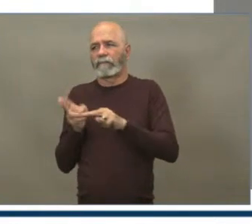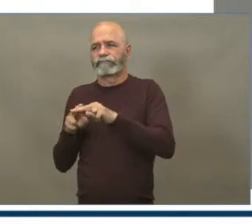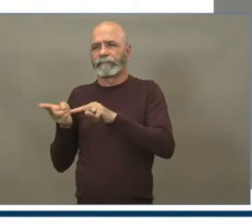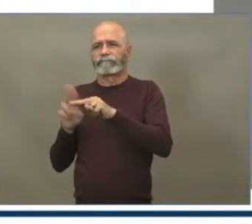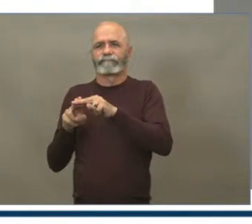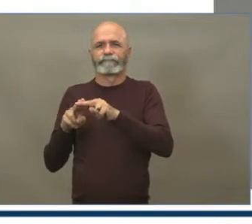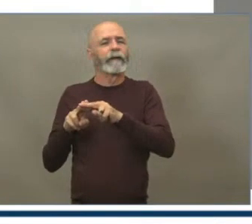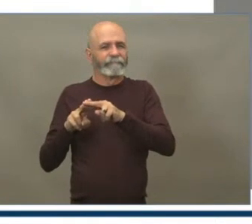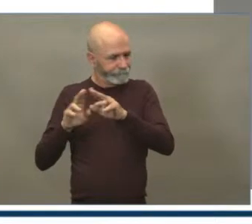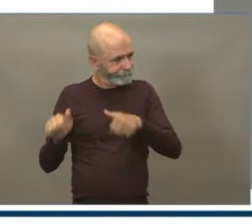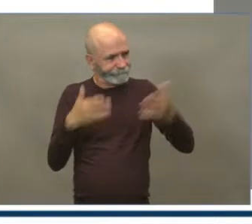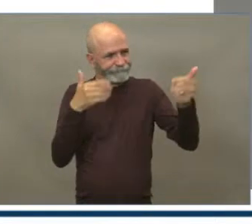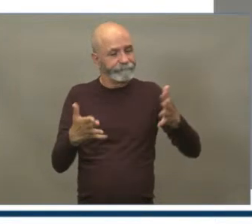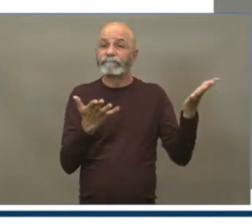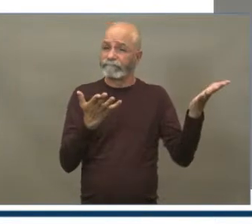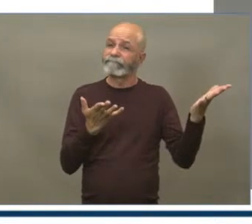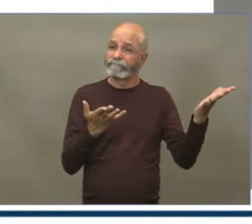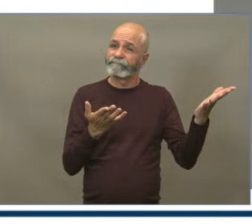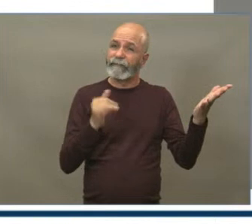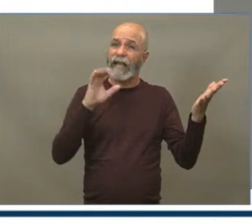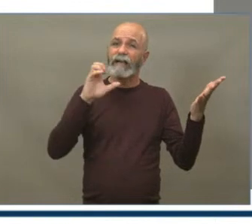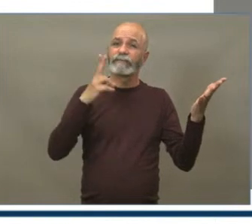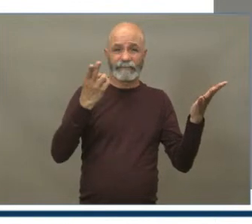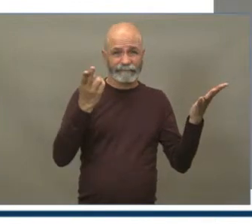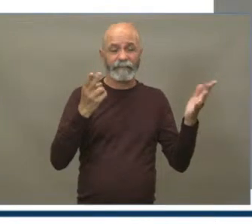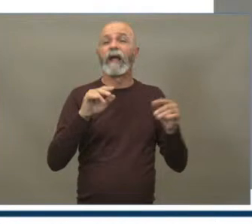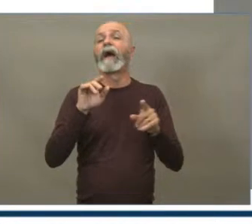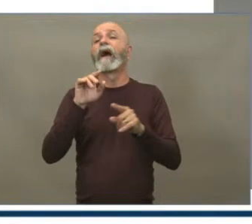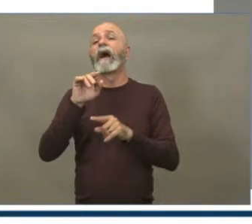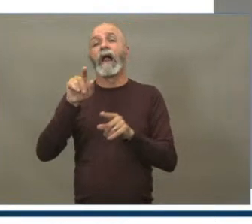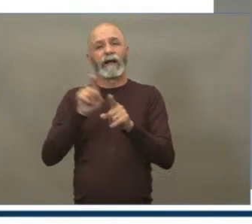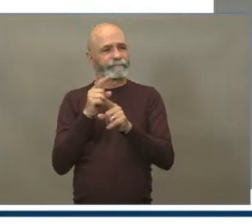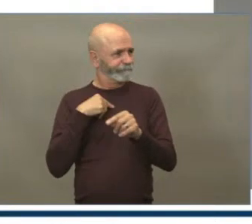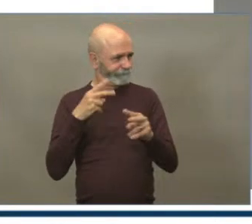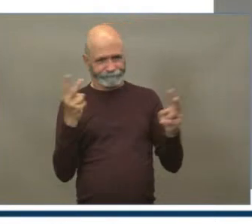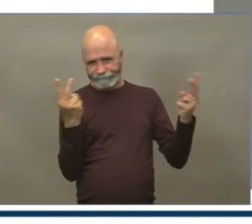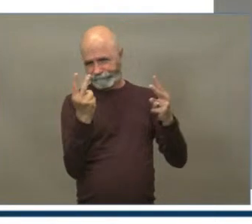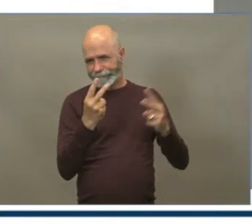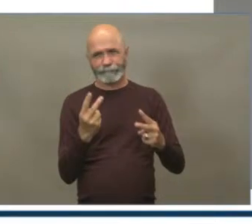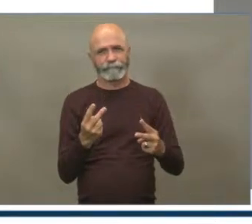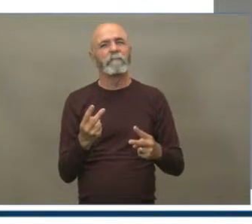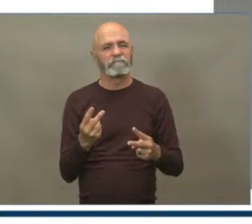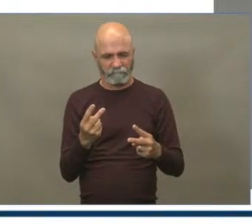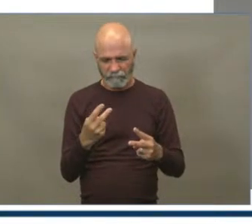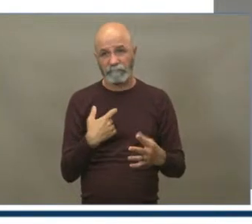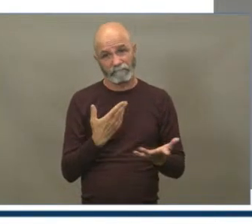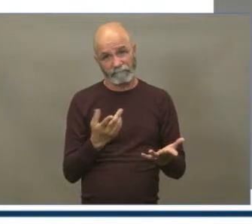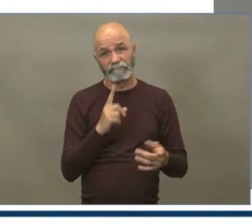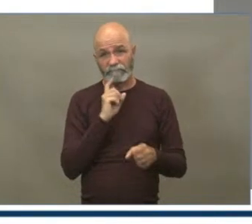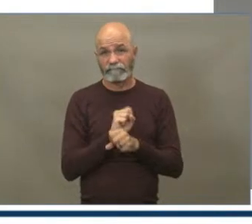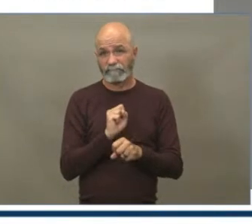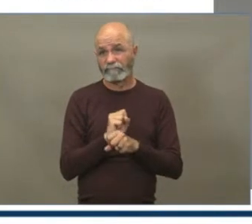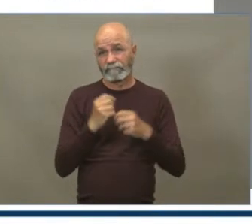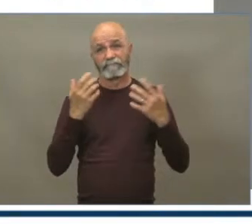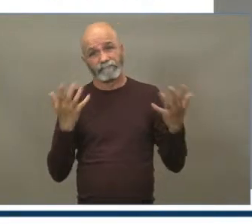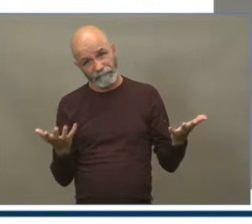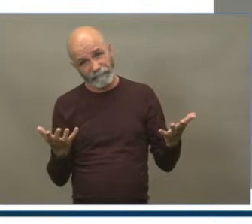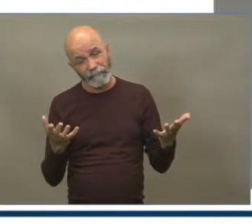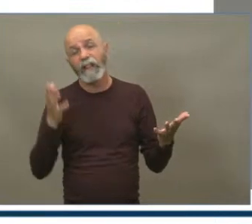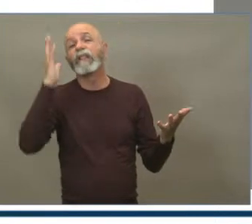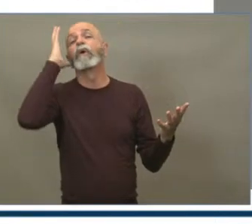requiring hospitalization in ICU based on our modeling, based on our case numbers. Everything is pointing to we'll have more